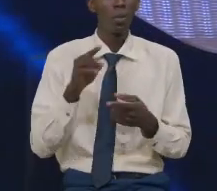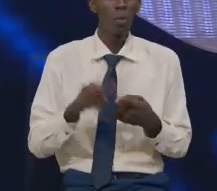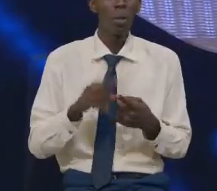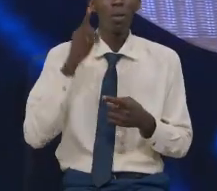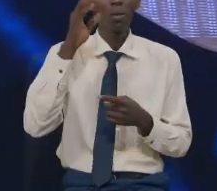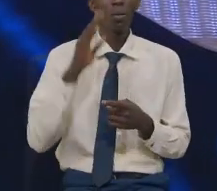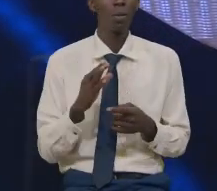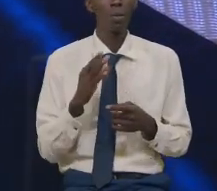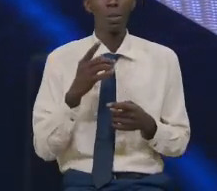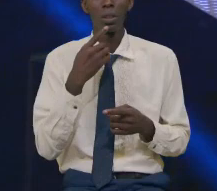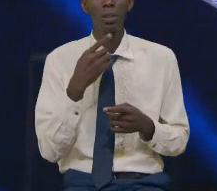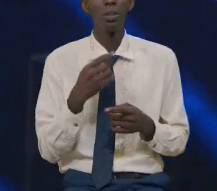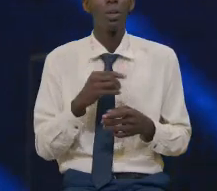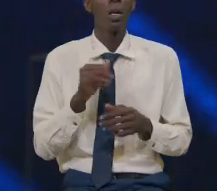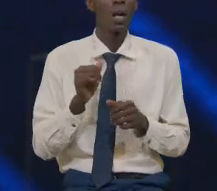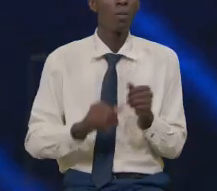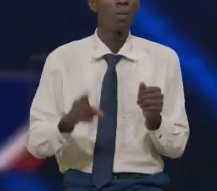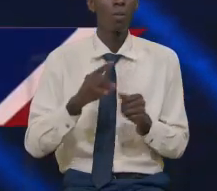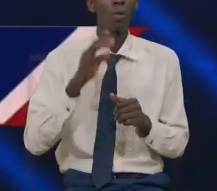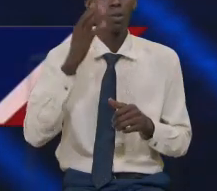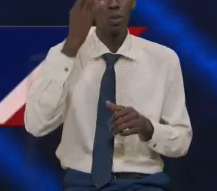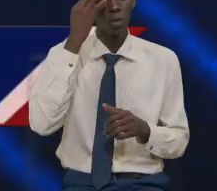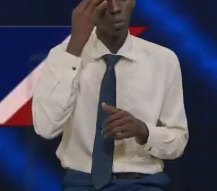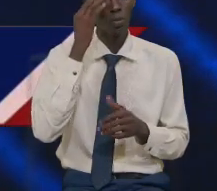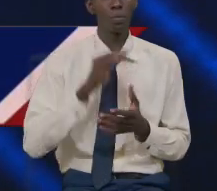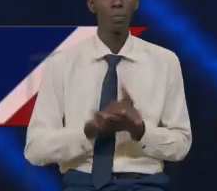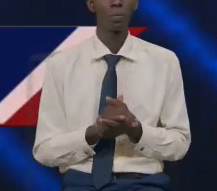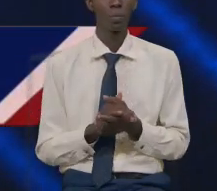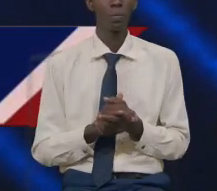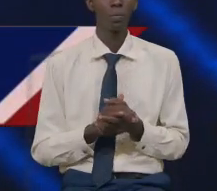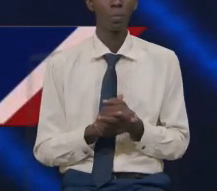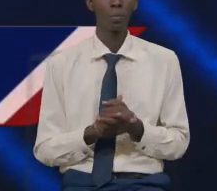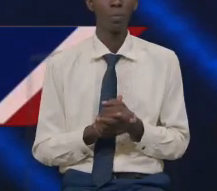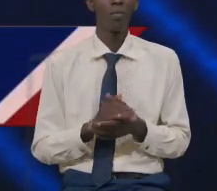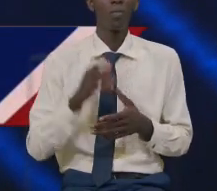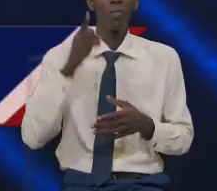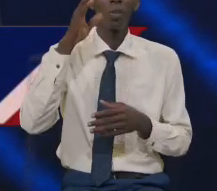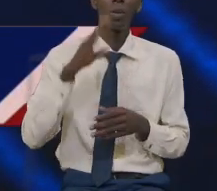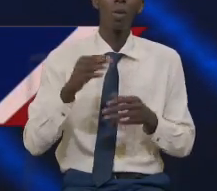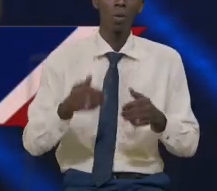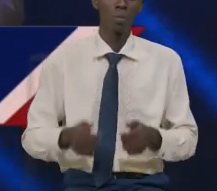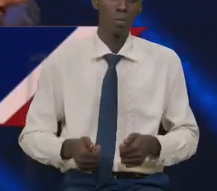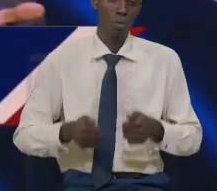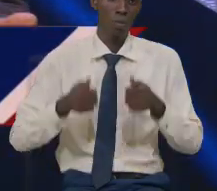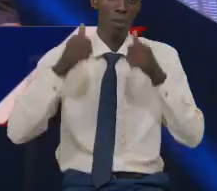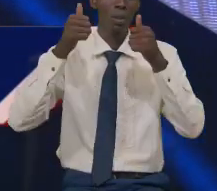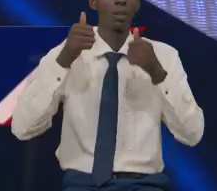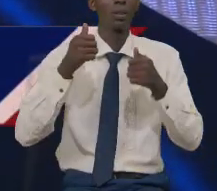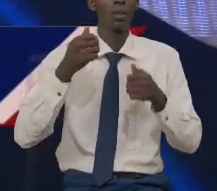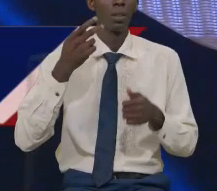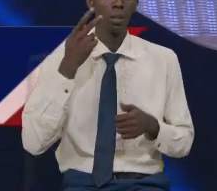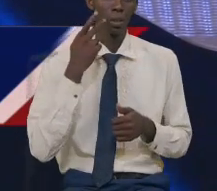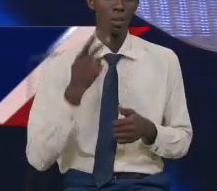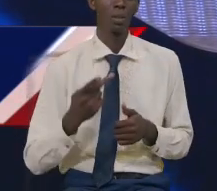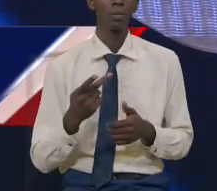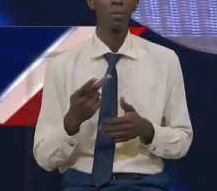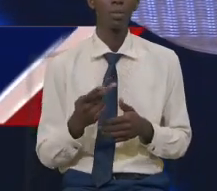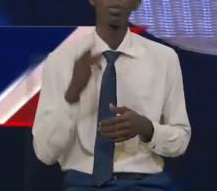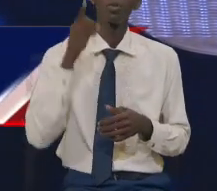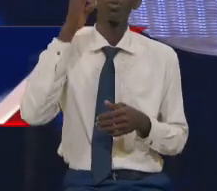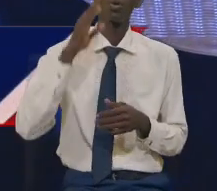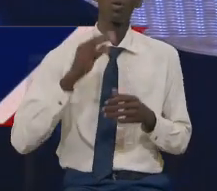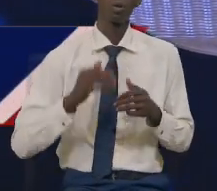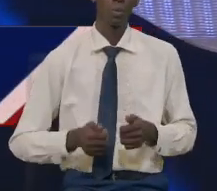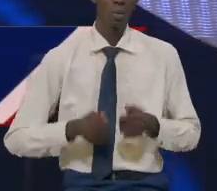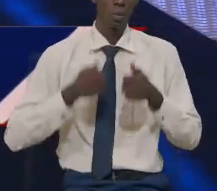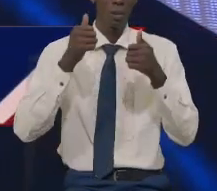it, everybody will know. Look at Joseph. God promoted him. Look at Daniel. God promoted him.